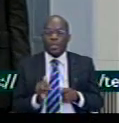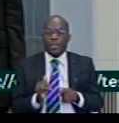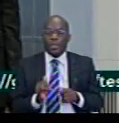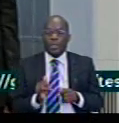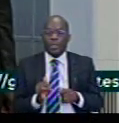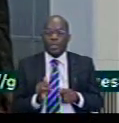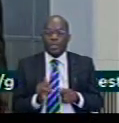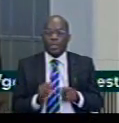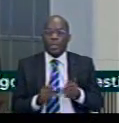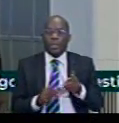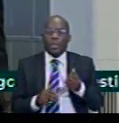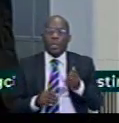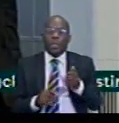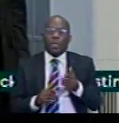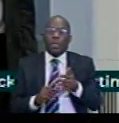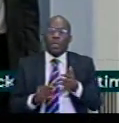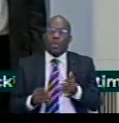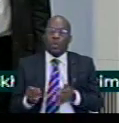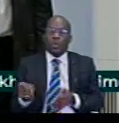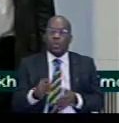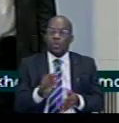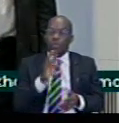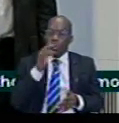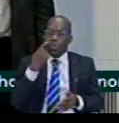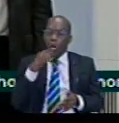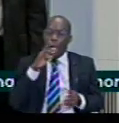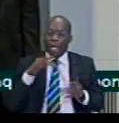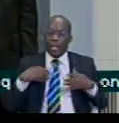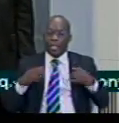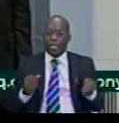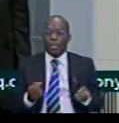those who are healed, begin to come out.